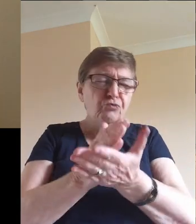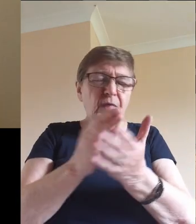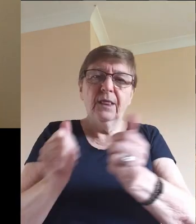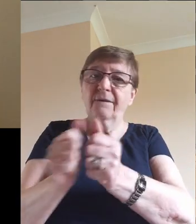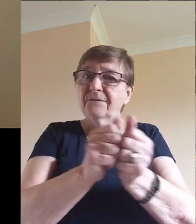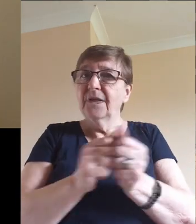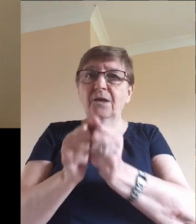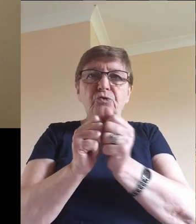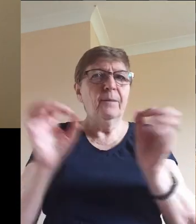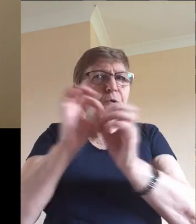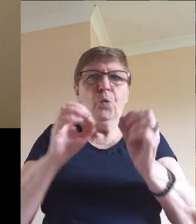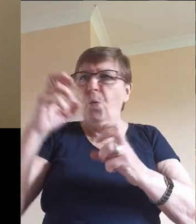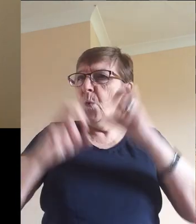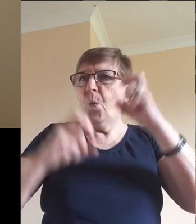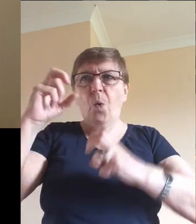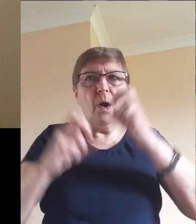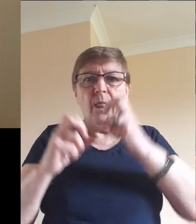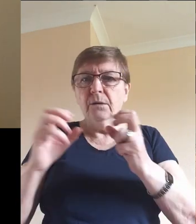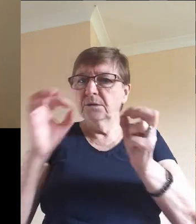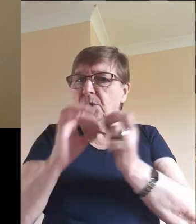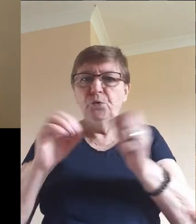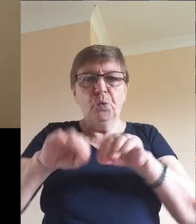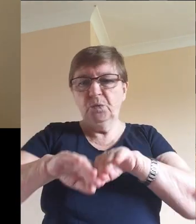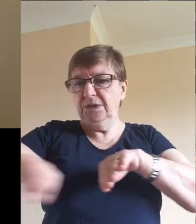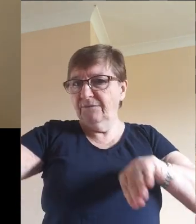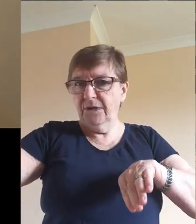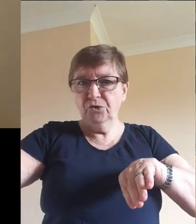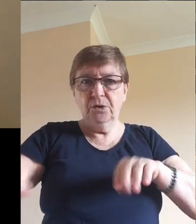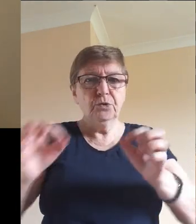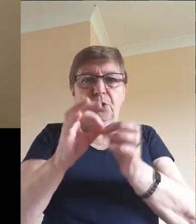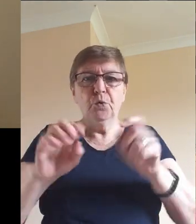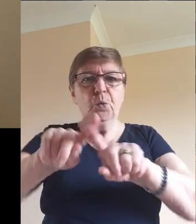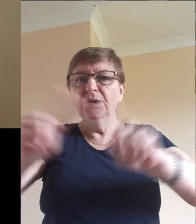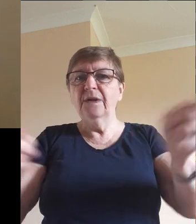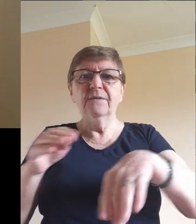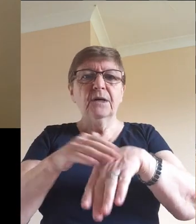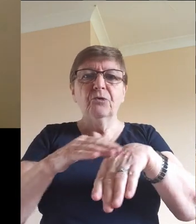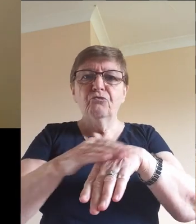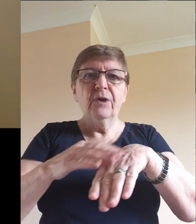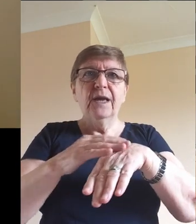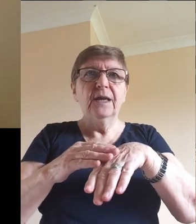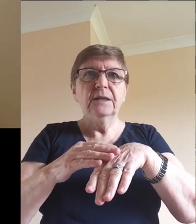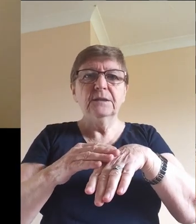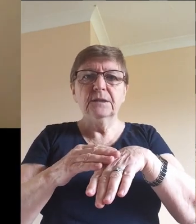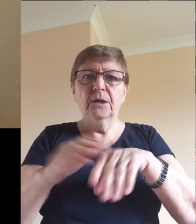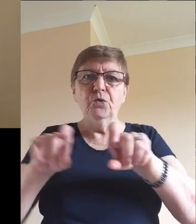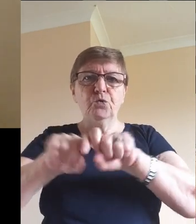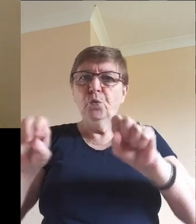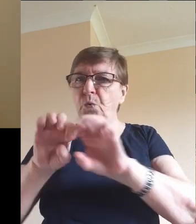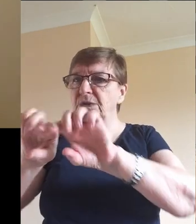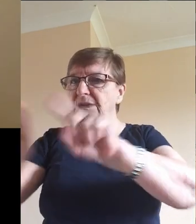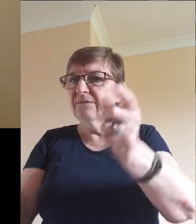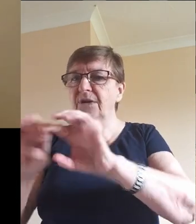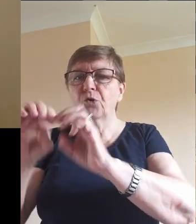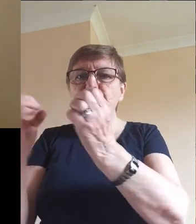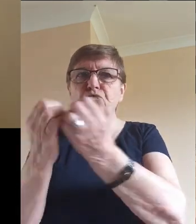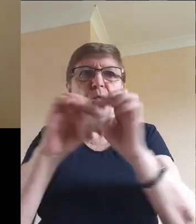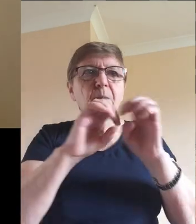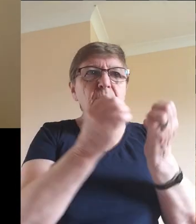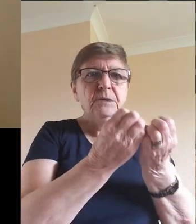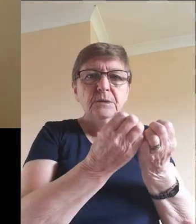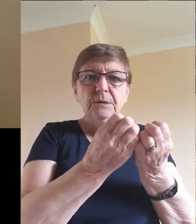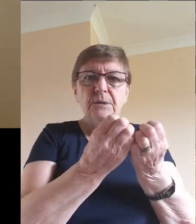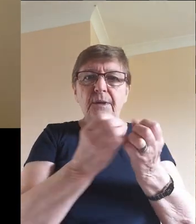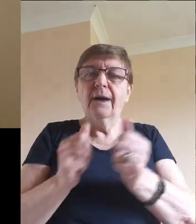no distinctions of race or colour, of party or class. A fellowship in which all are